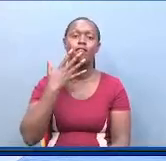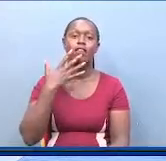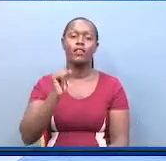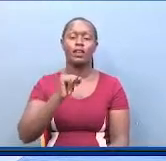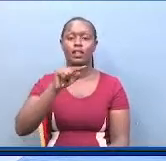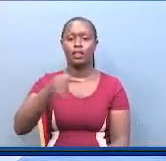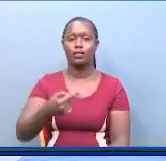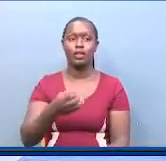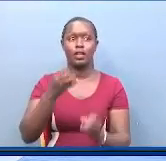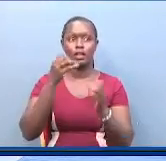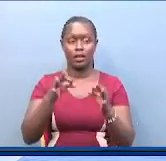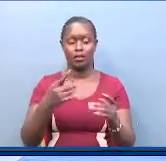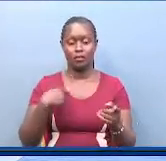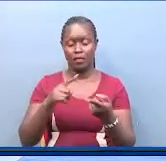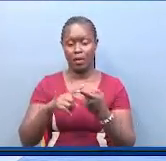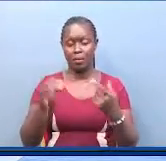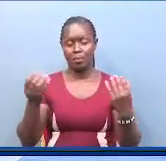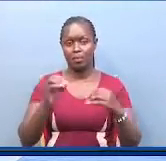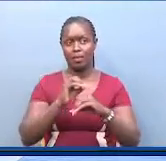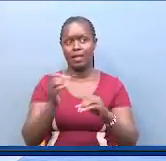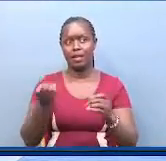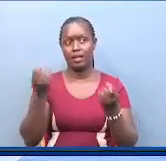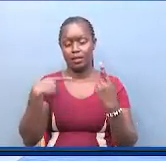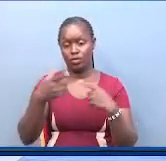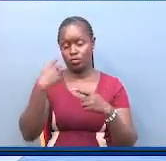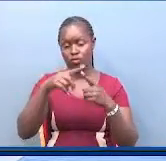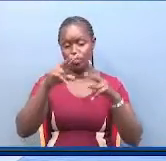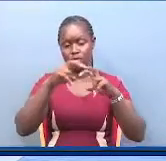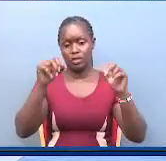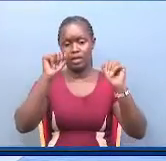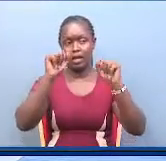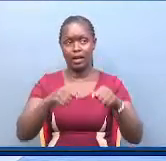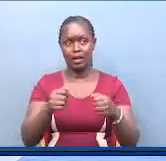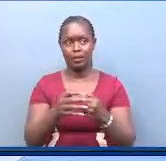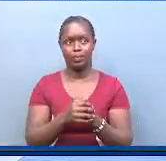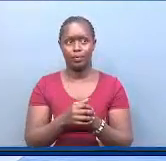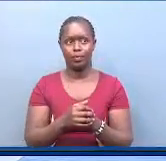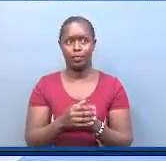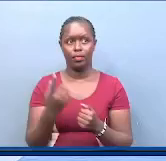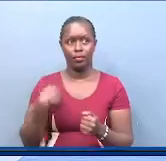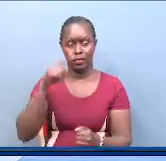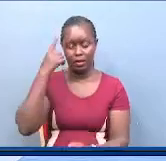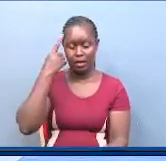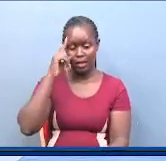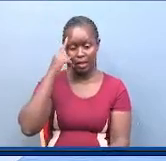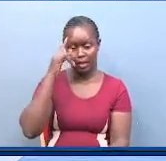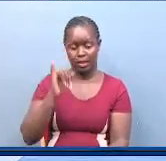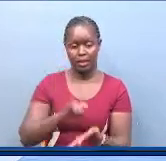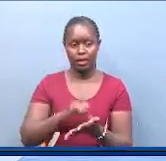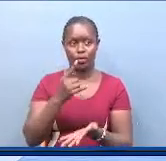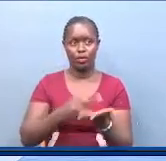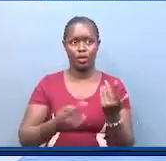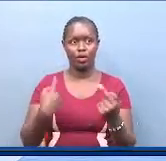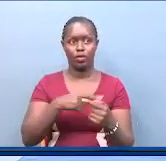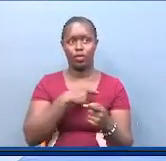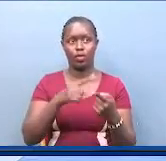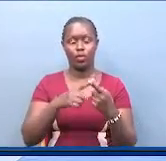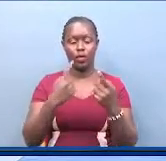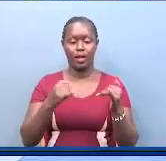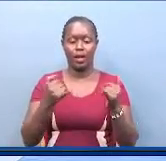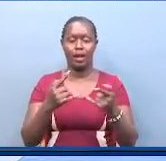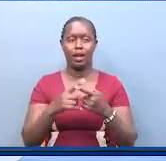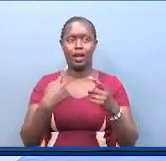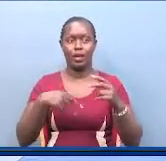think if I'm clear, right. you can check. I think what we are looking